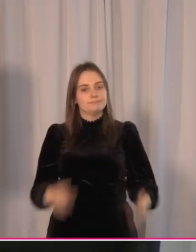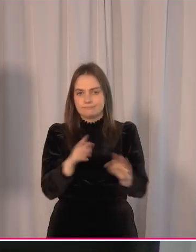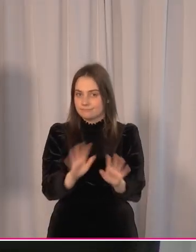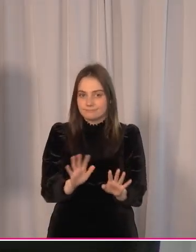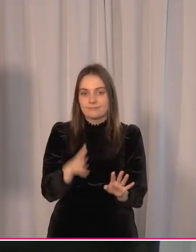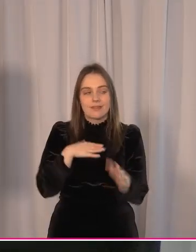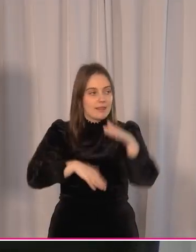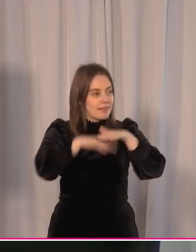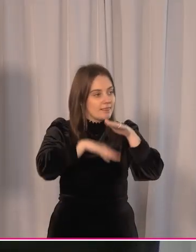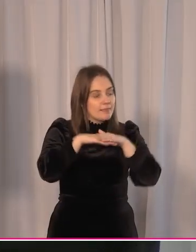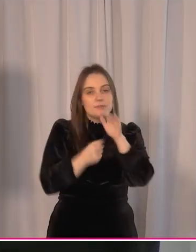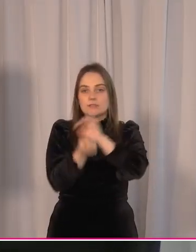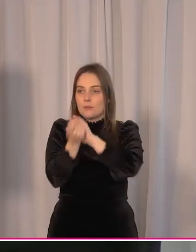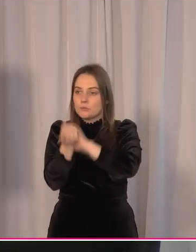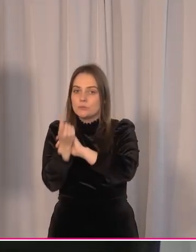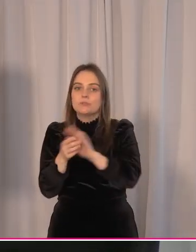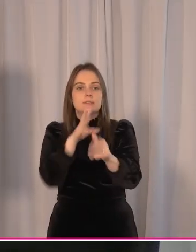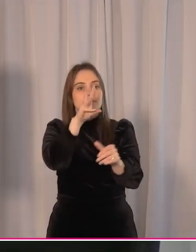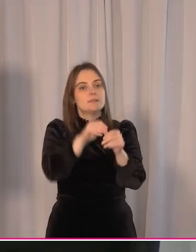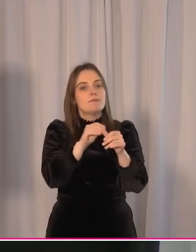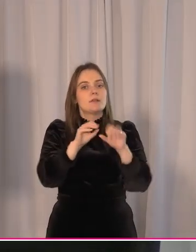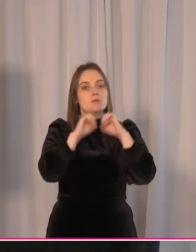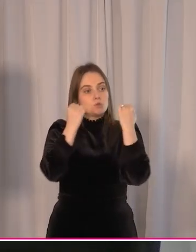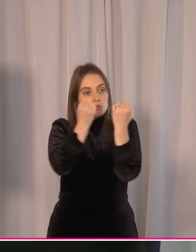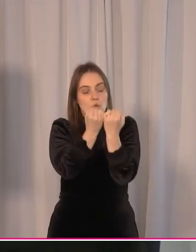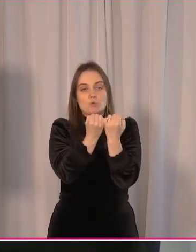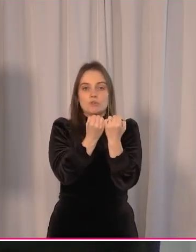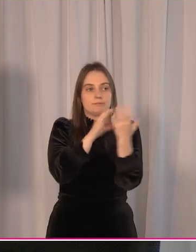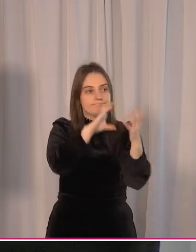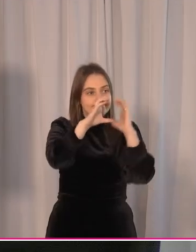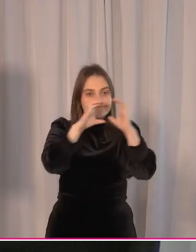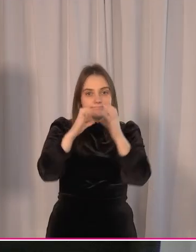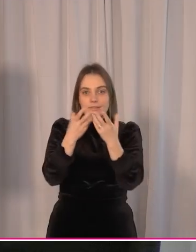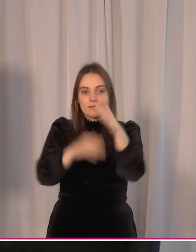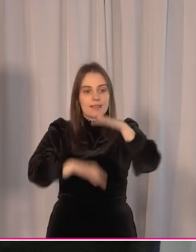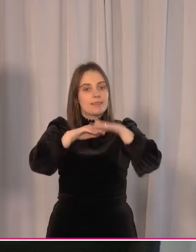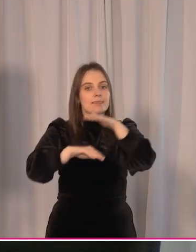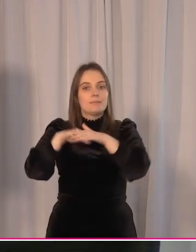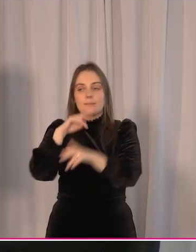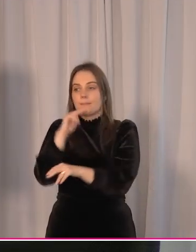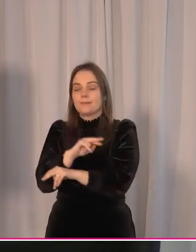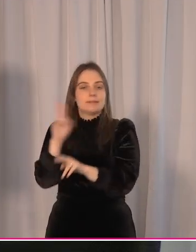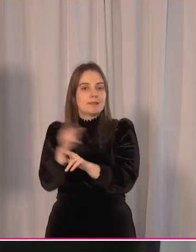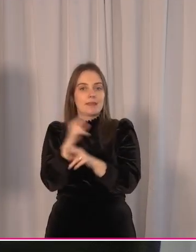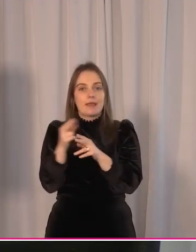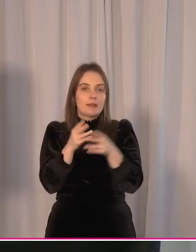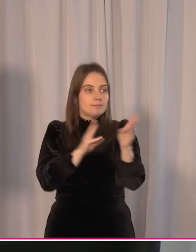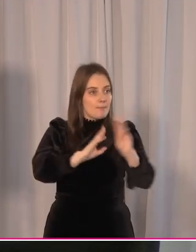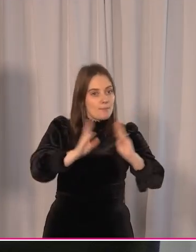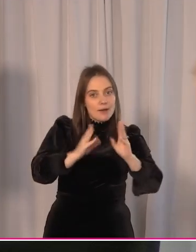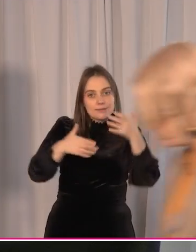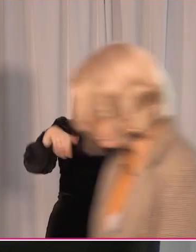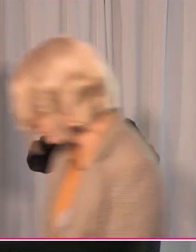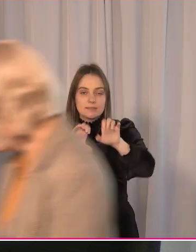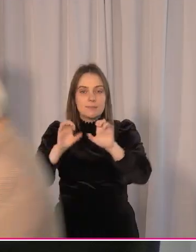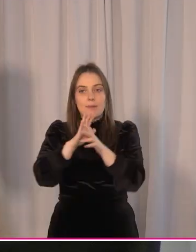limited opportunity, particularly when socialization is restricted, for people to have opportunities to practice, to experiment, to play